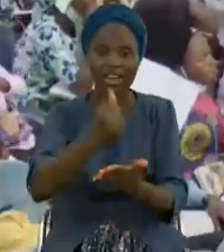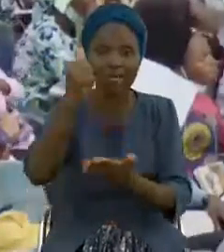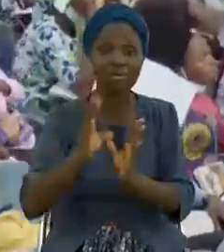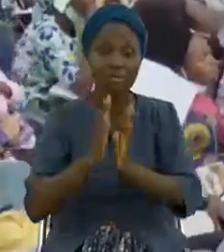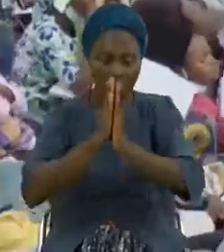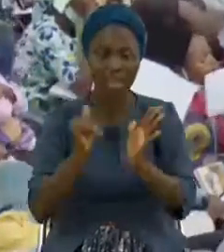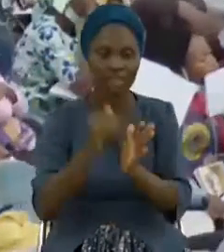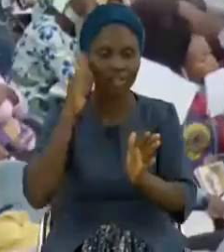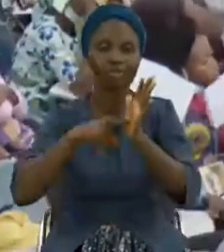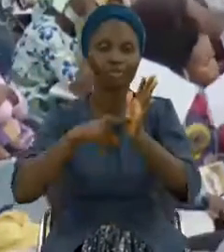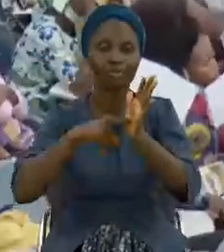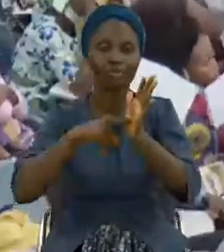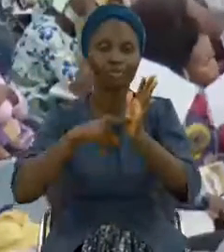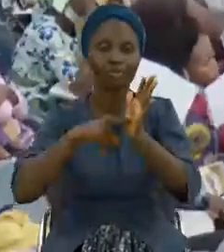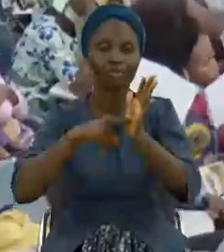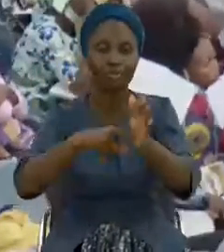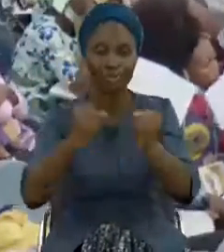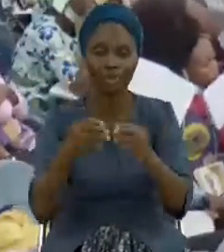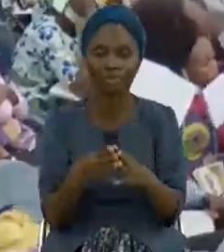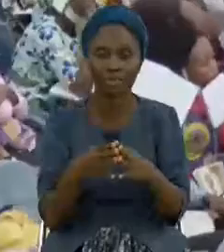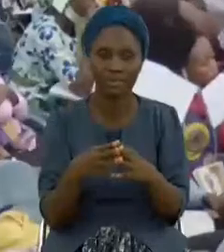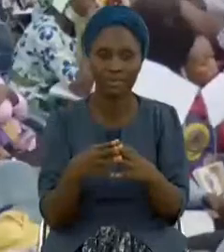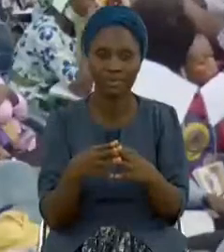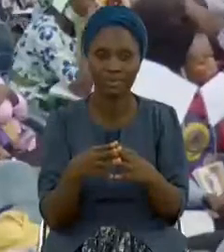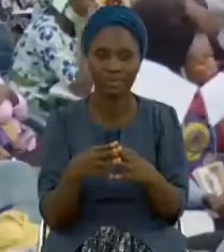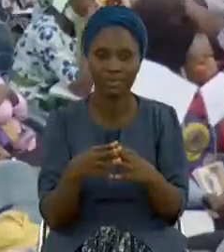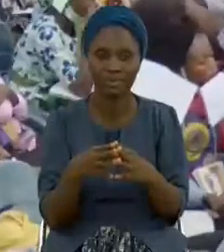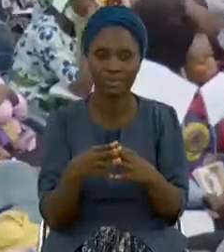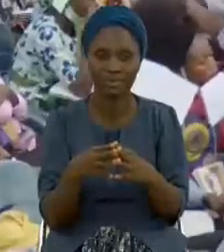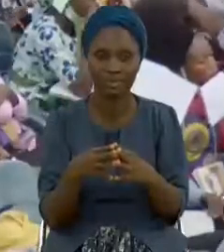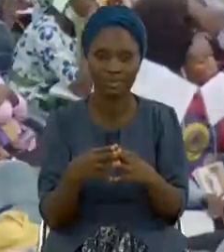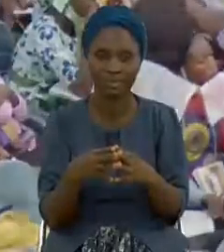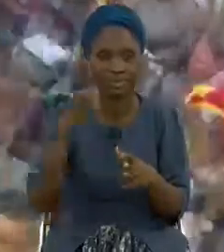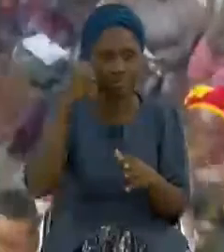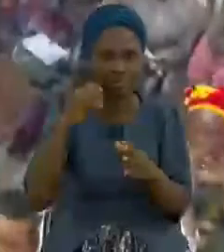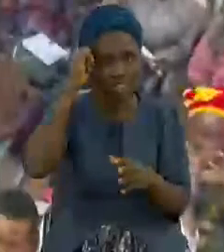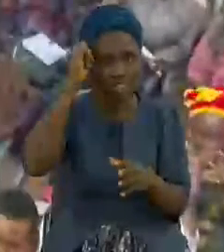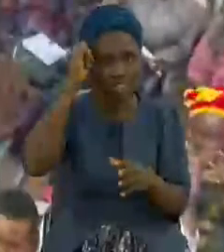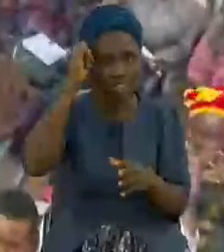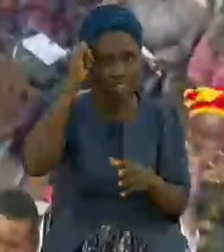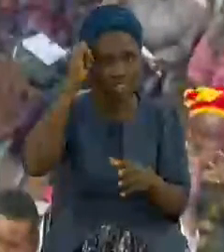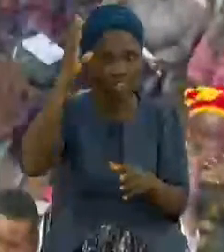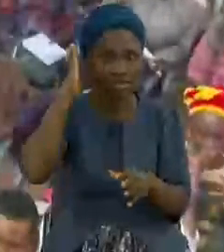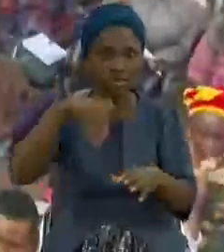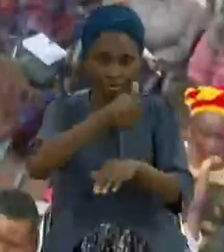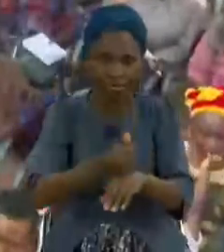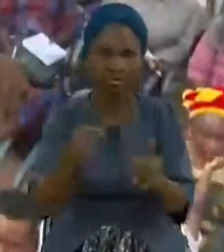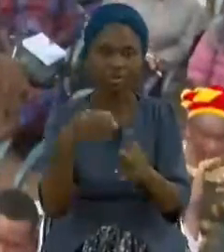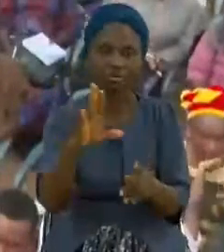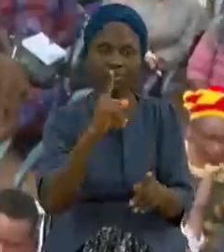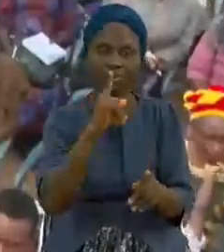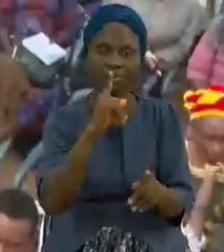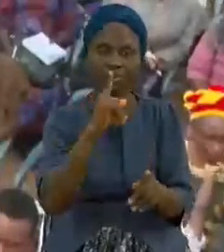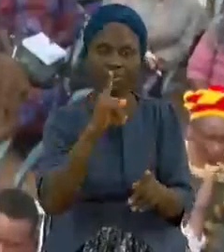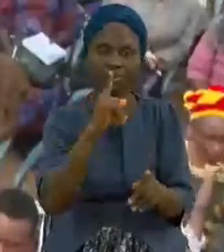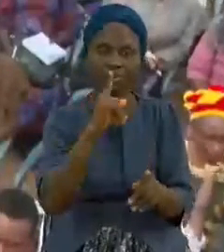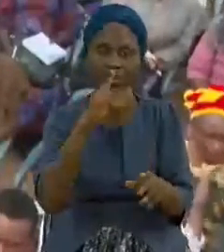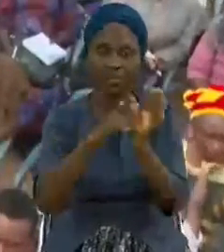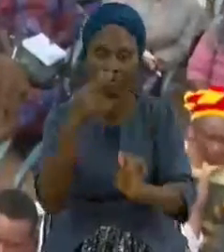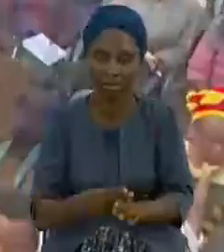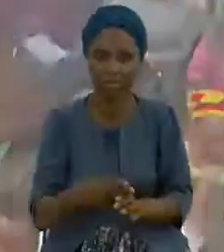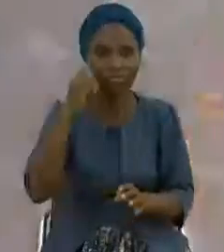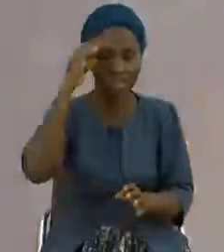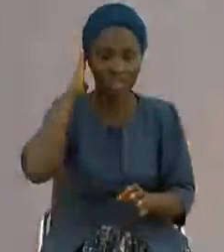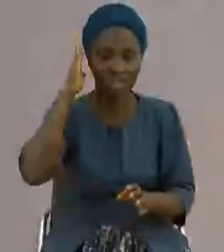It'll confirm the word of your mouth. It'll confirm the message coming from you anywhere you